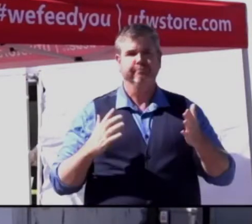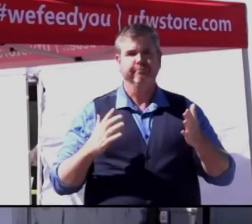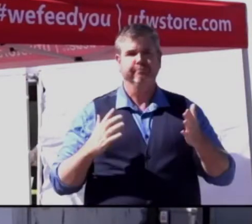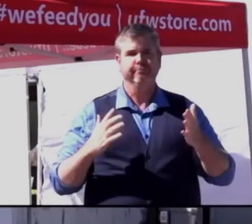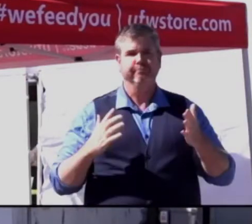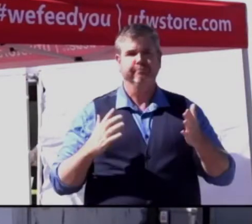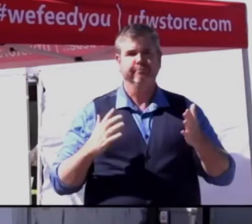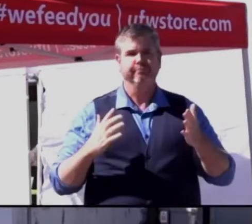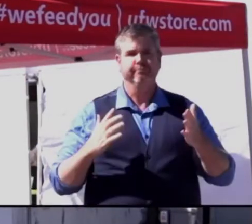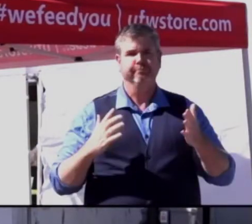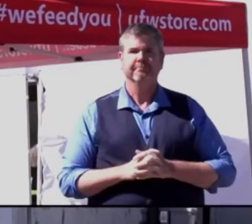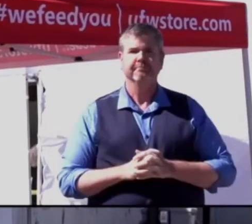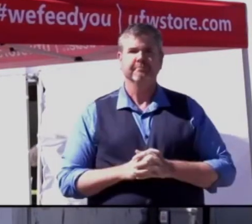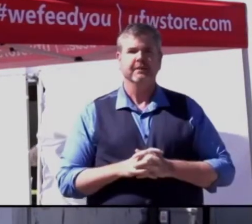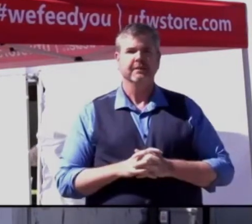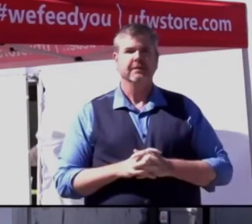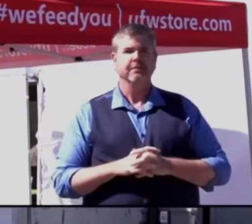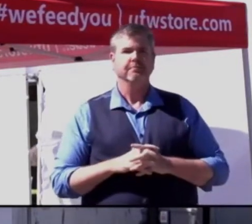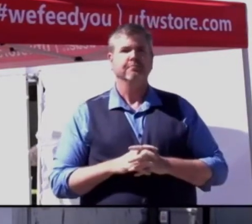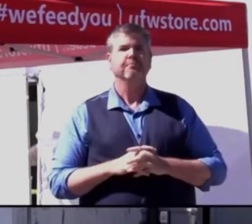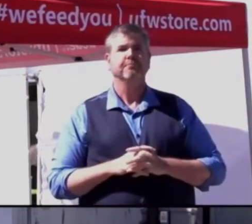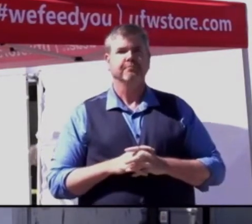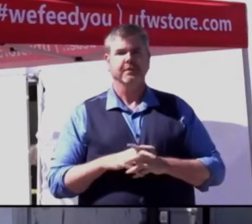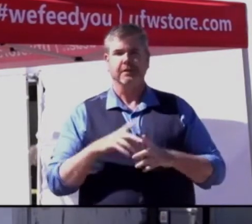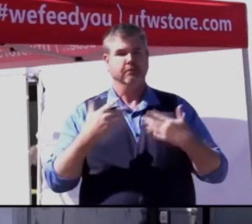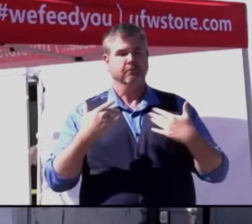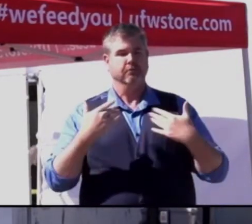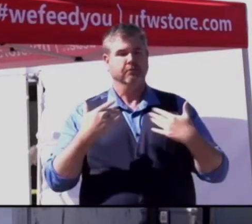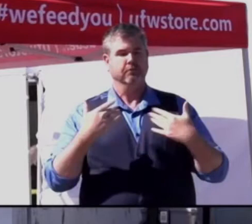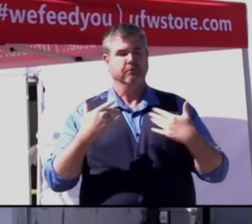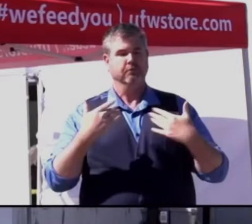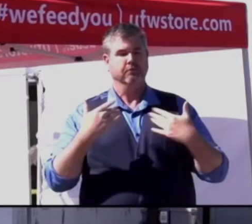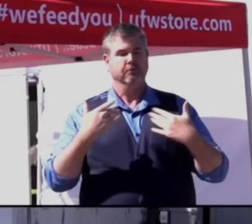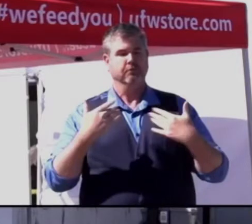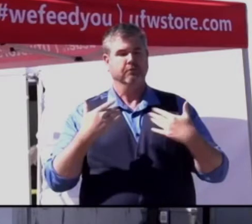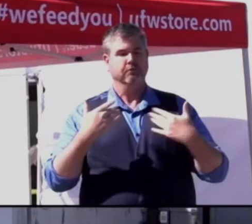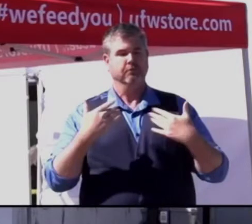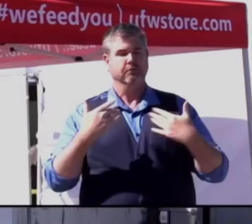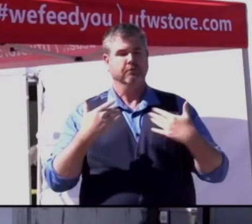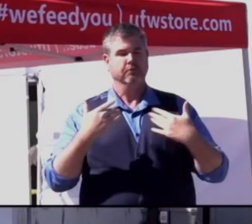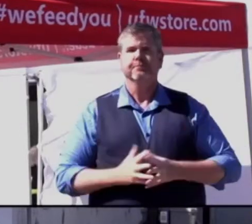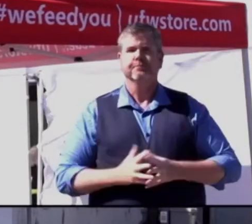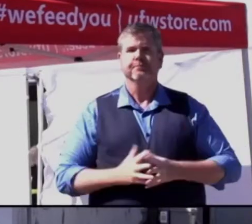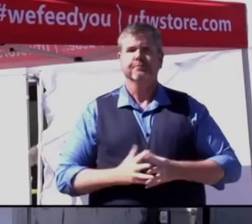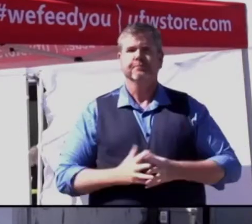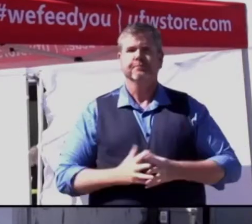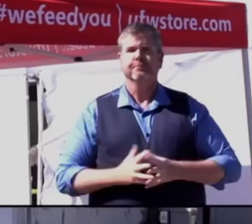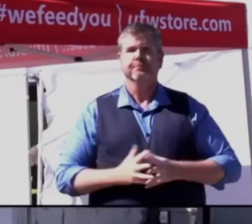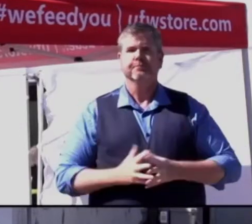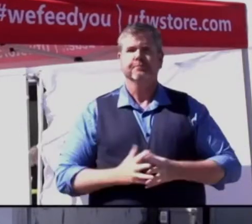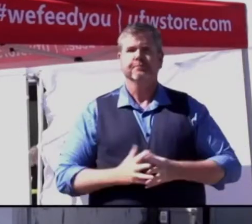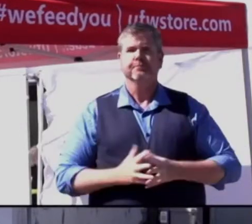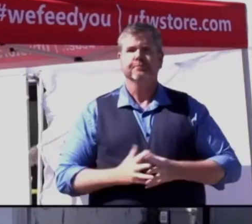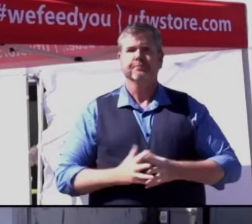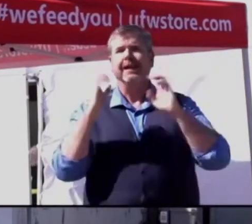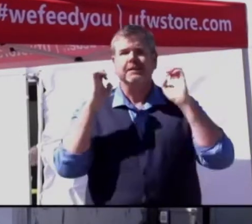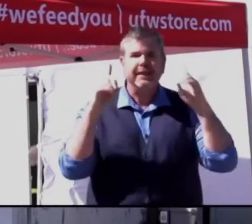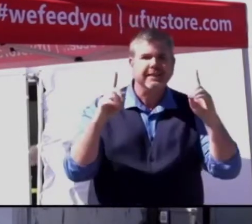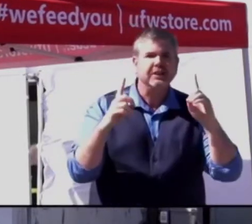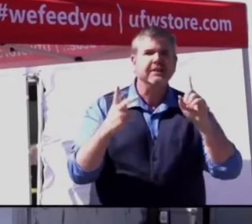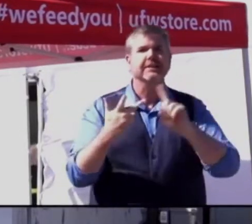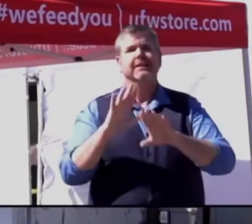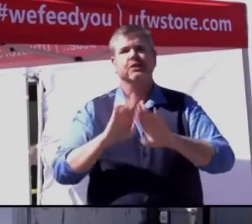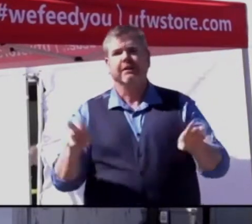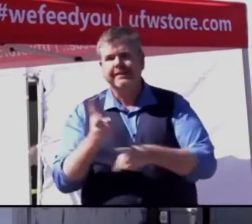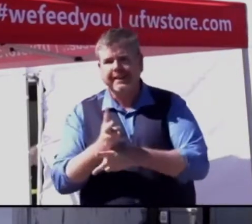in critical frontline roles in food and agriculture, in the education sector, and in emergency